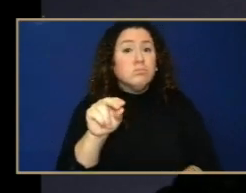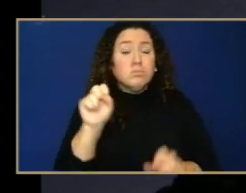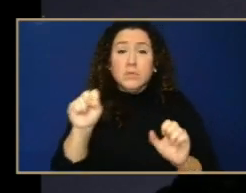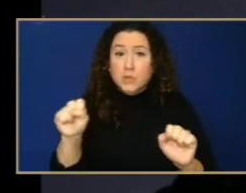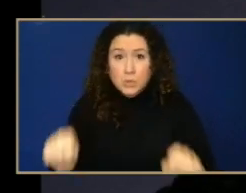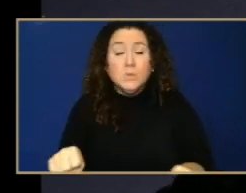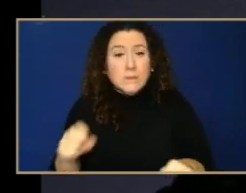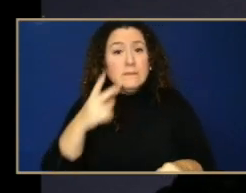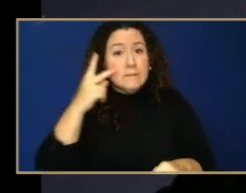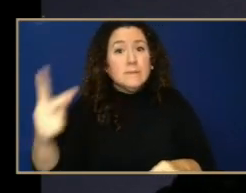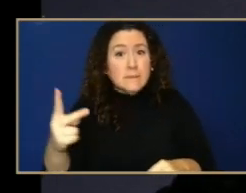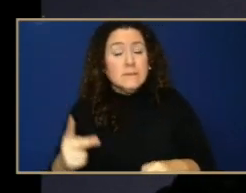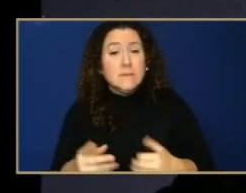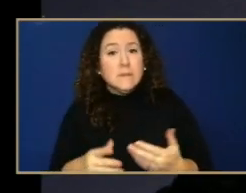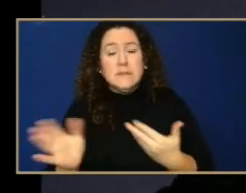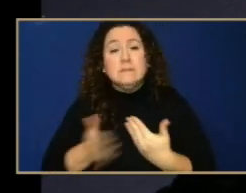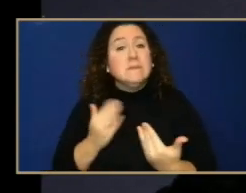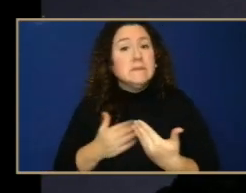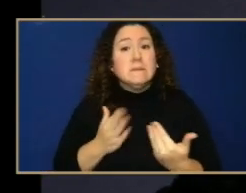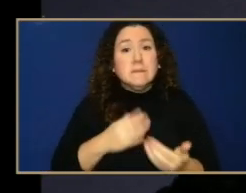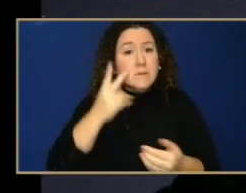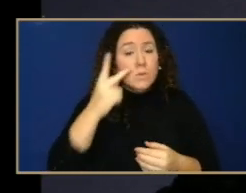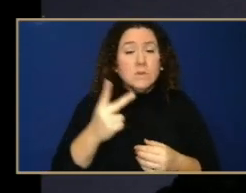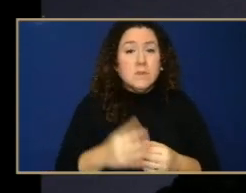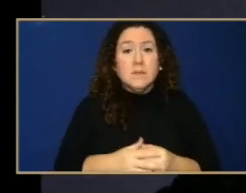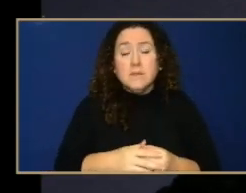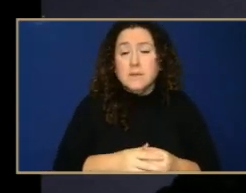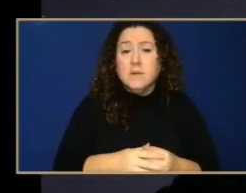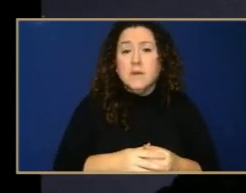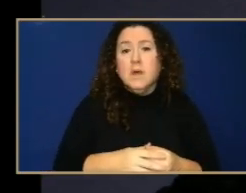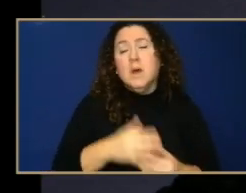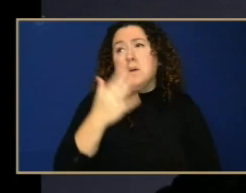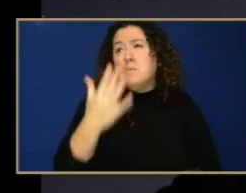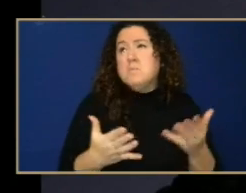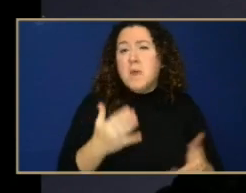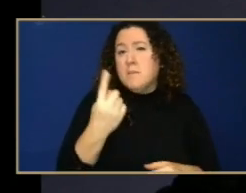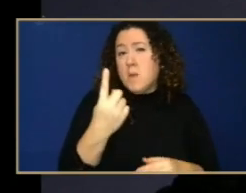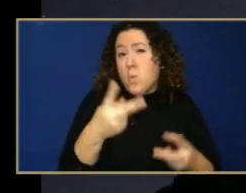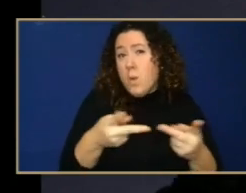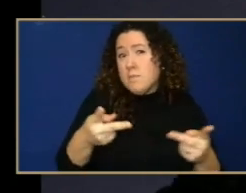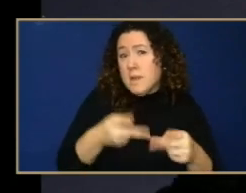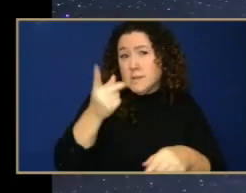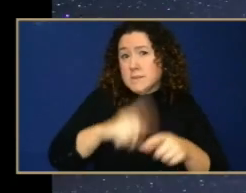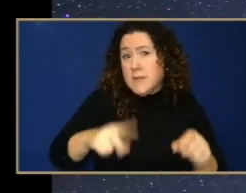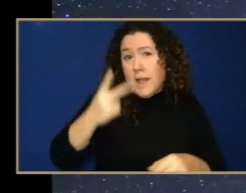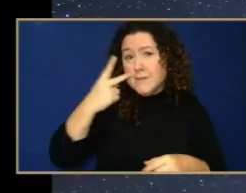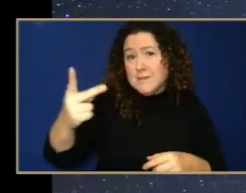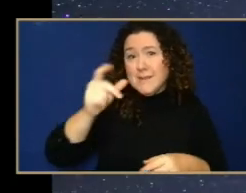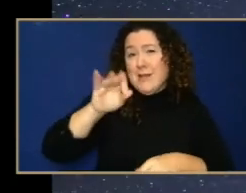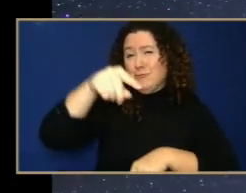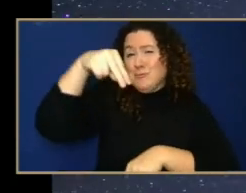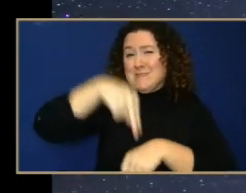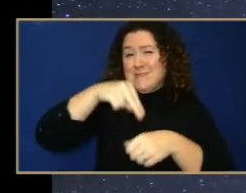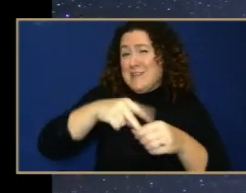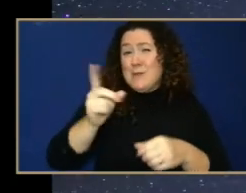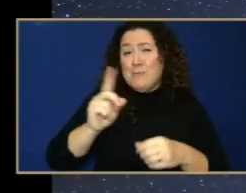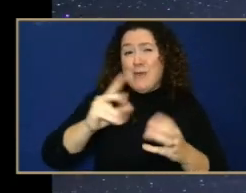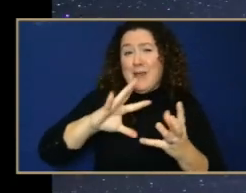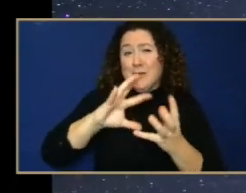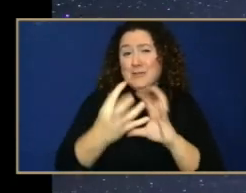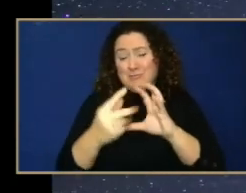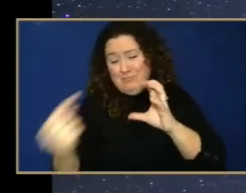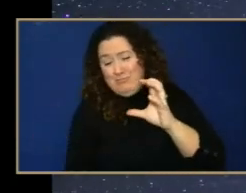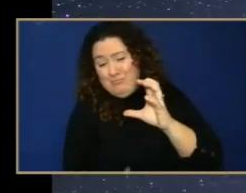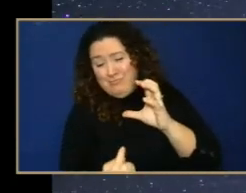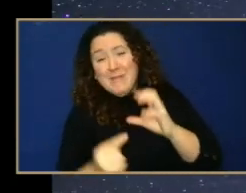So the only place you might not be able to see this conjunction between the planets is if you're in Antarctica. This season, the sun is up in Antarctica, and so it's going to be